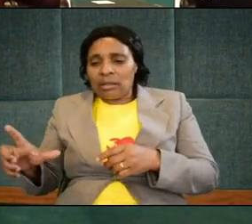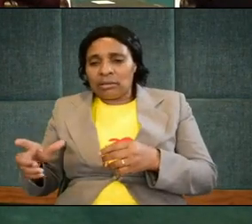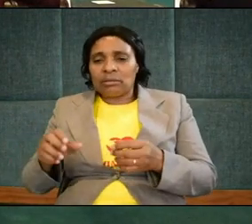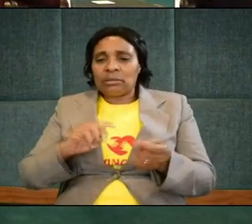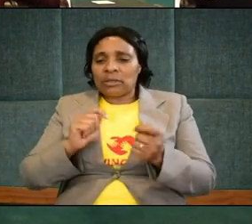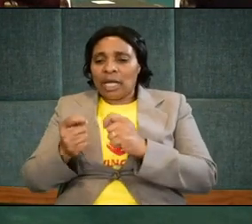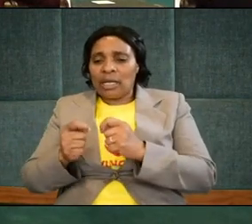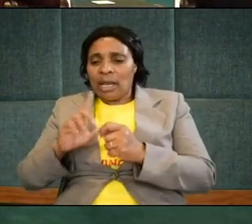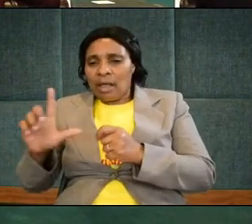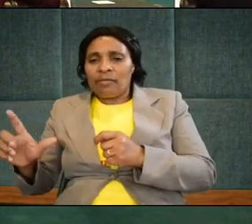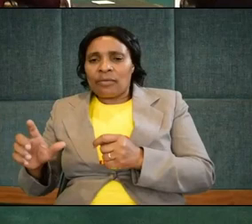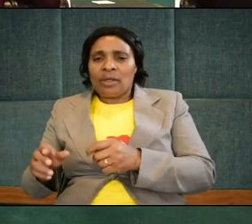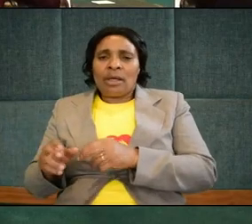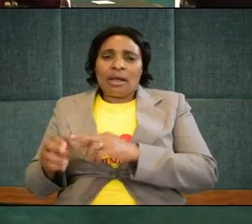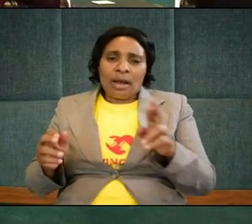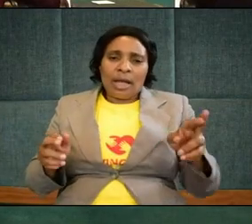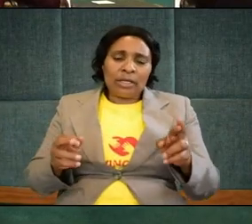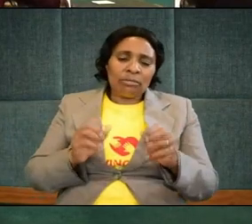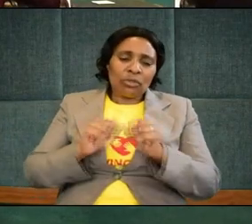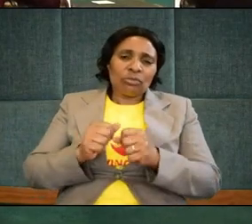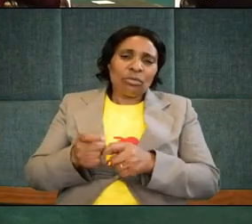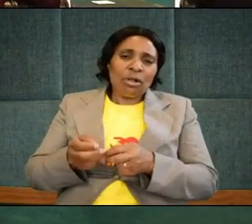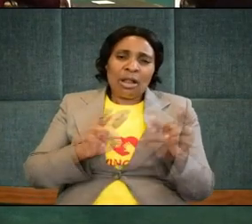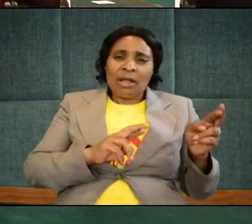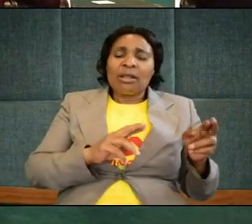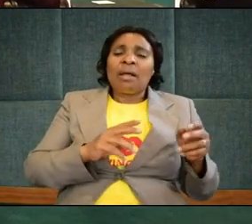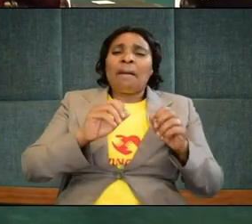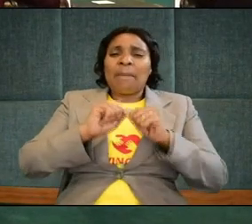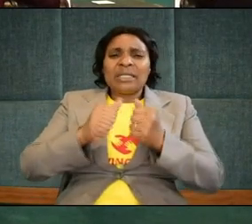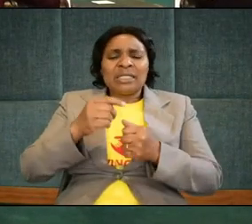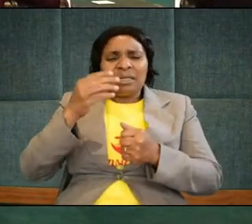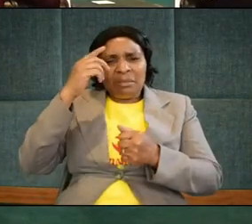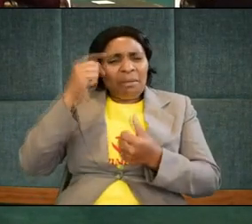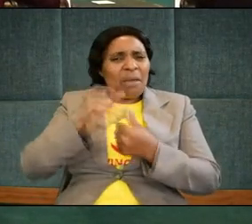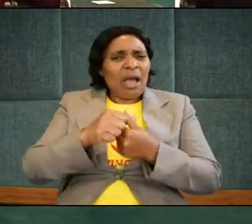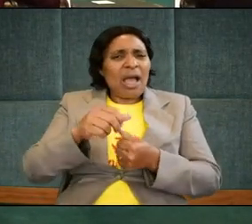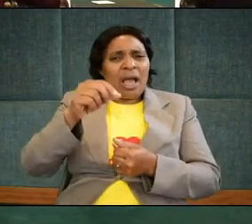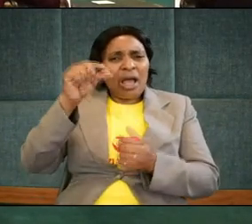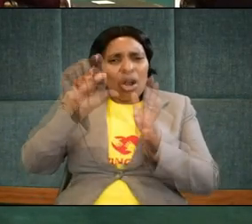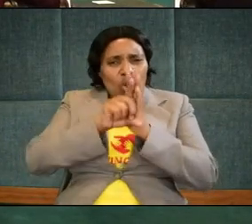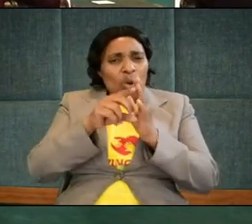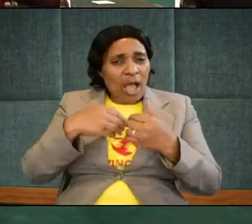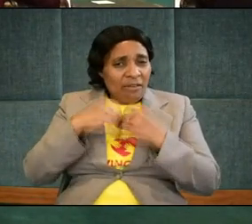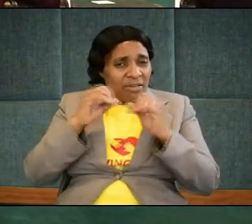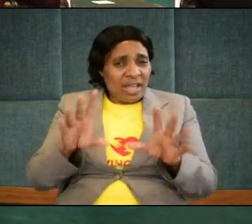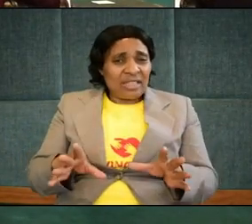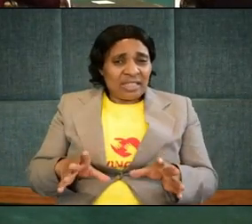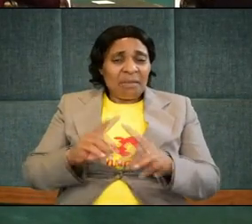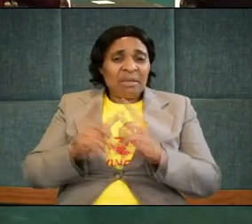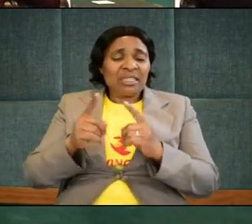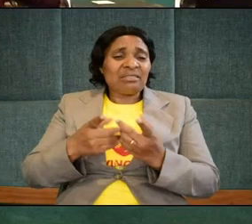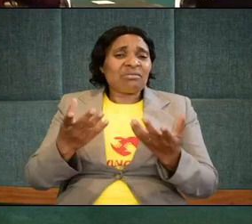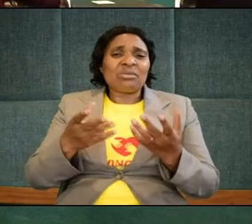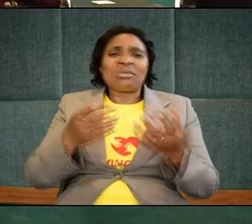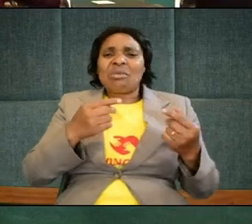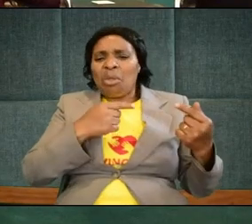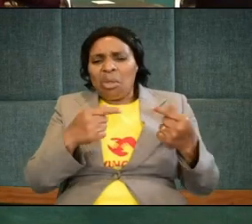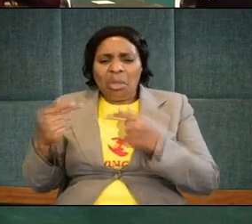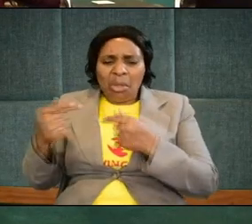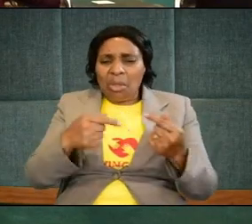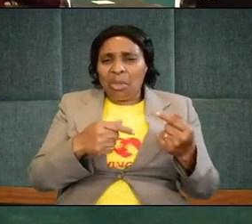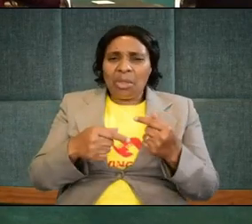you can imagine people who've never had any laws that govern them, and now they're complaining, grumbling. I'll just close my ears and